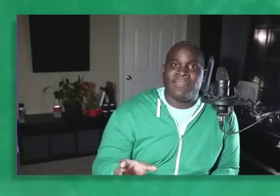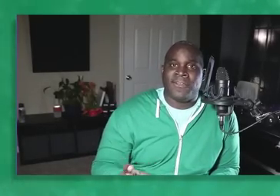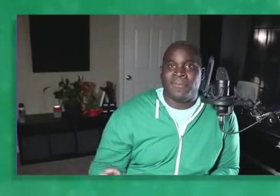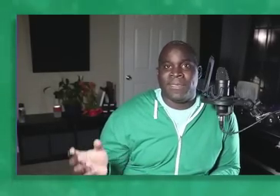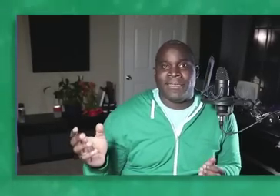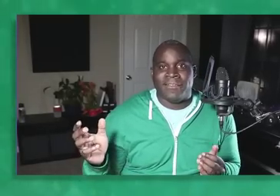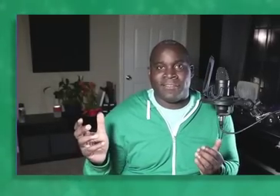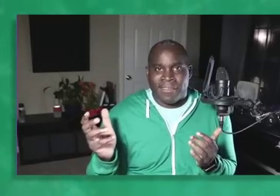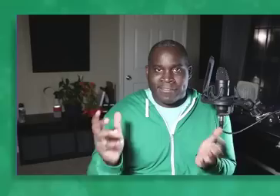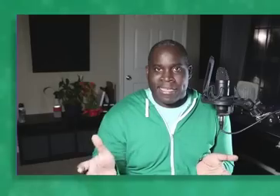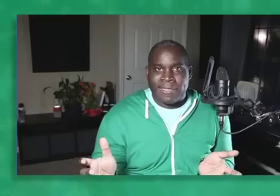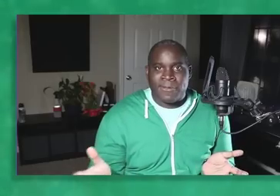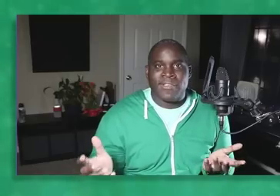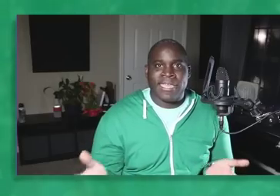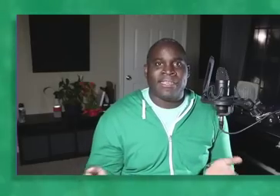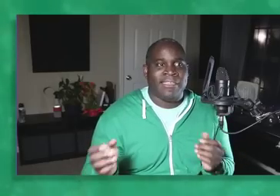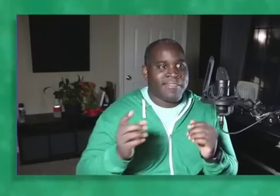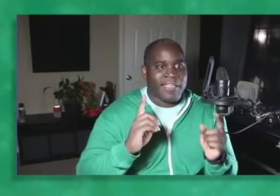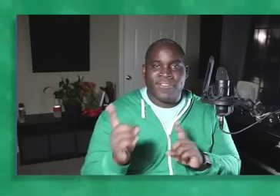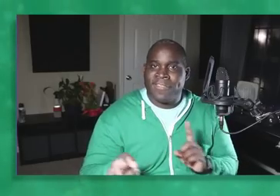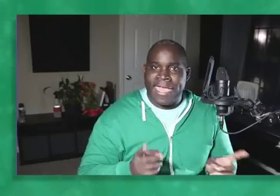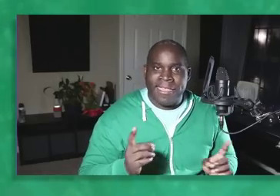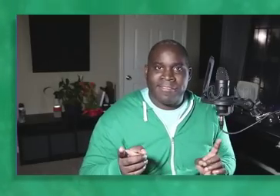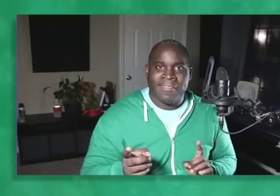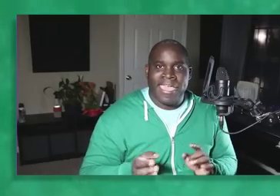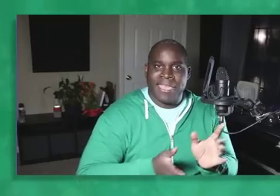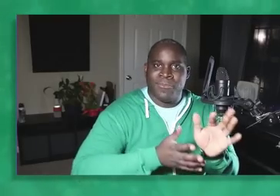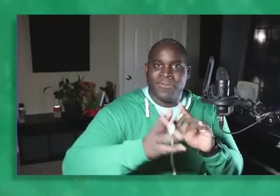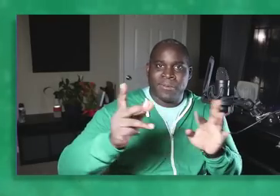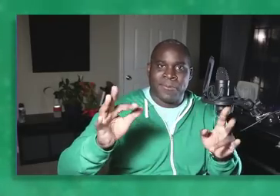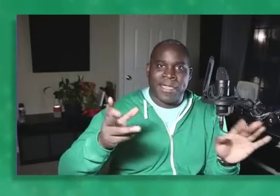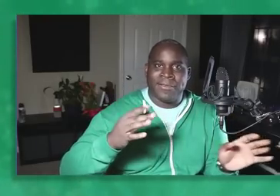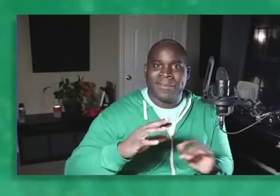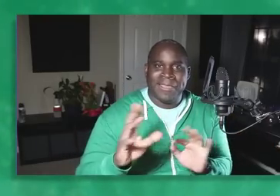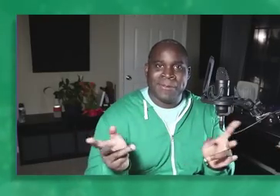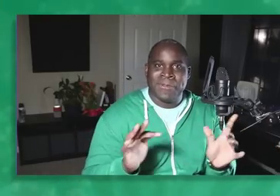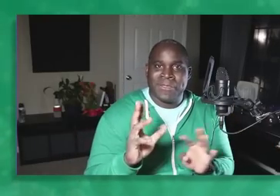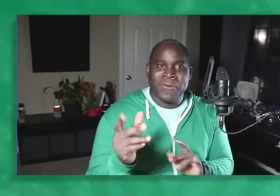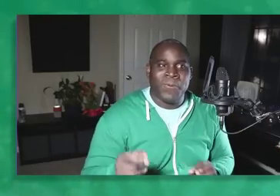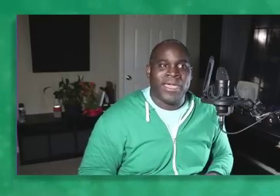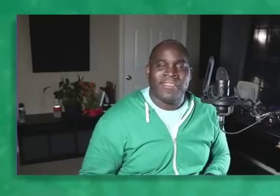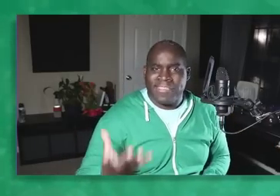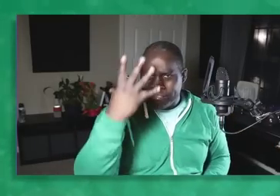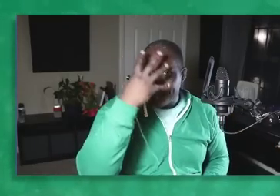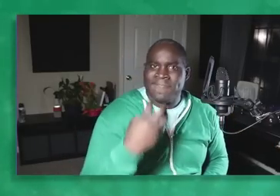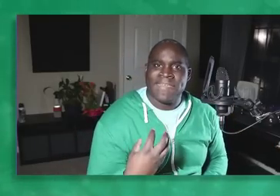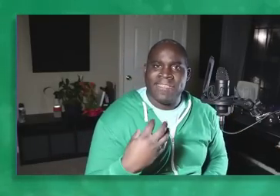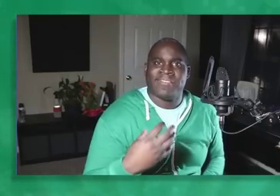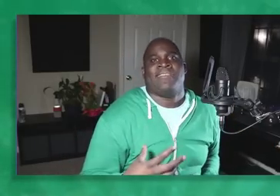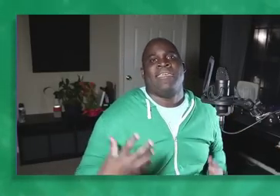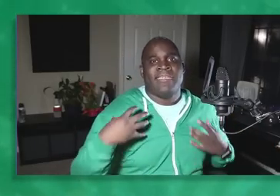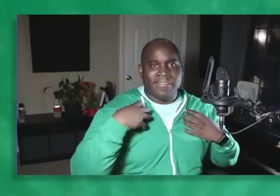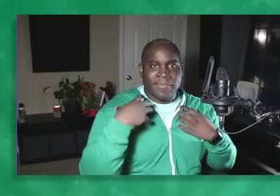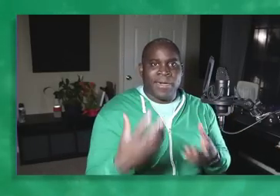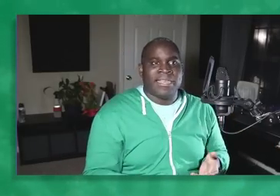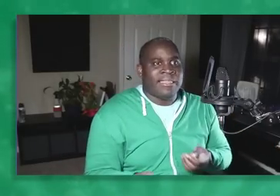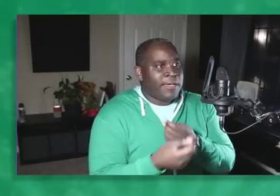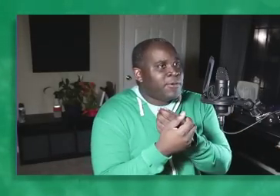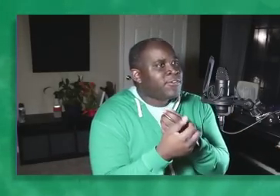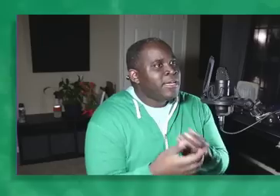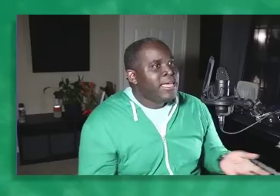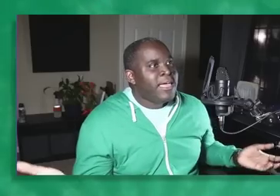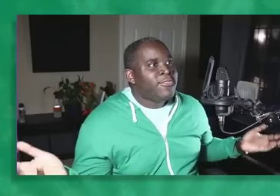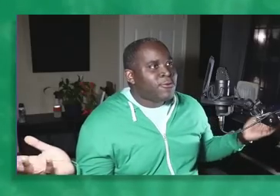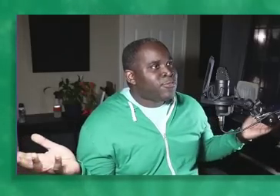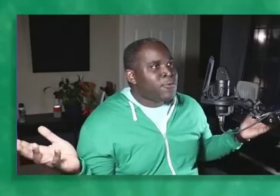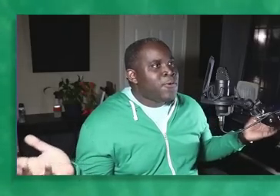attention to detail, because sign language, again, is not just hands and moving around in really cool ways. It's the face. It's the body